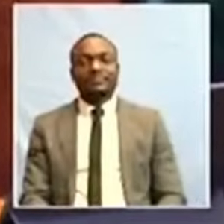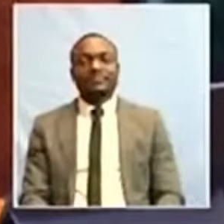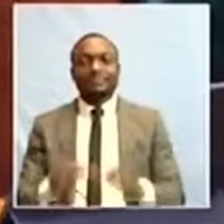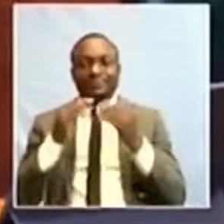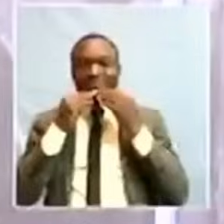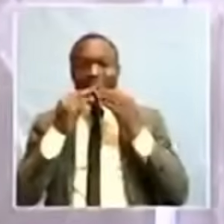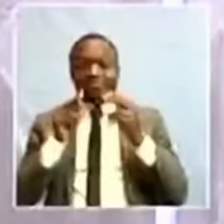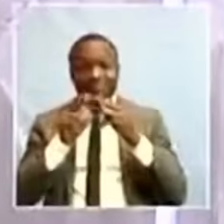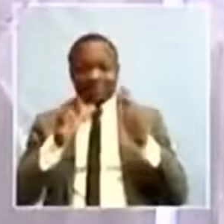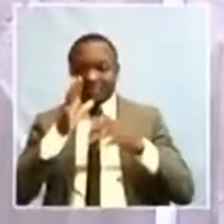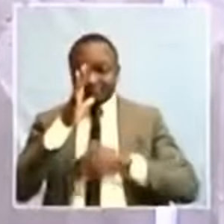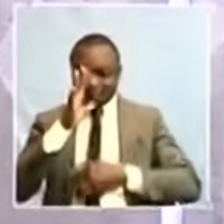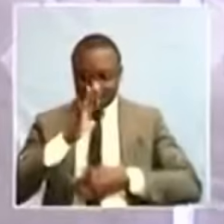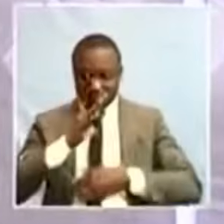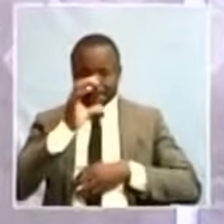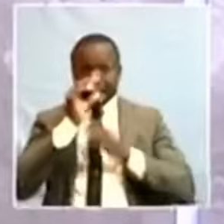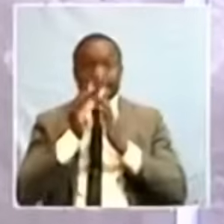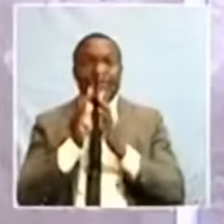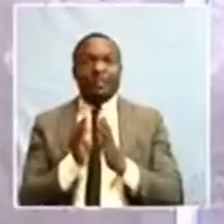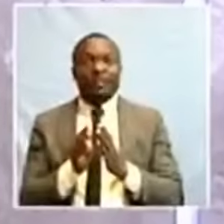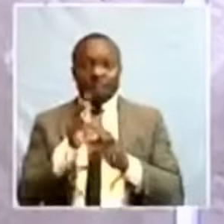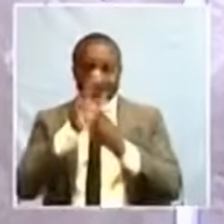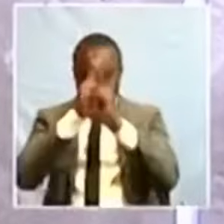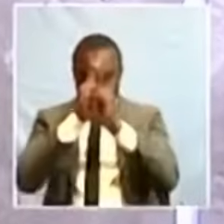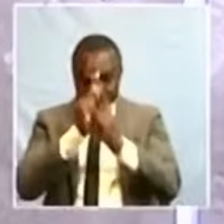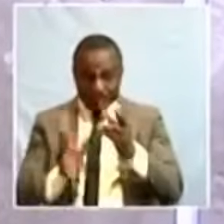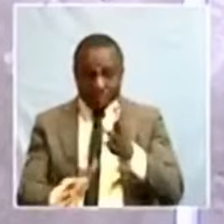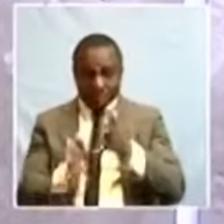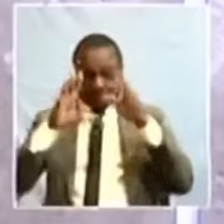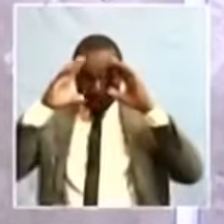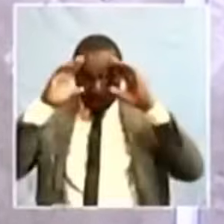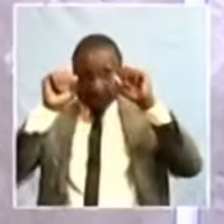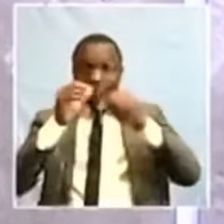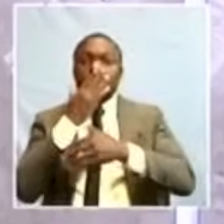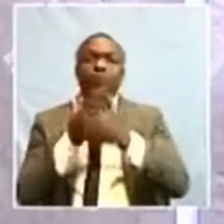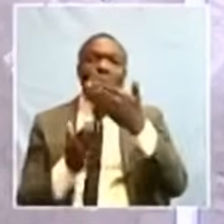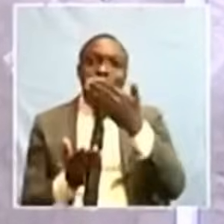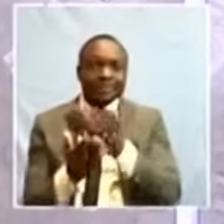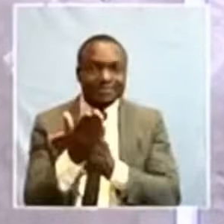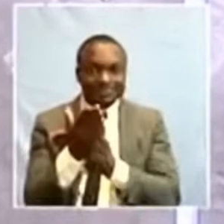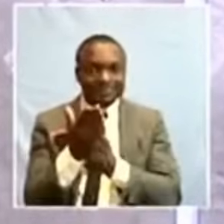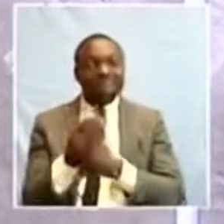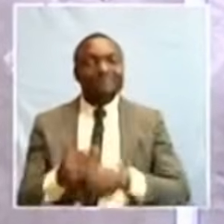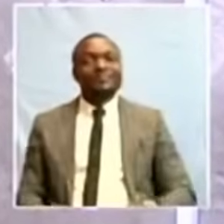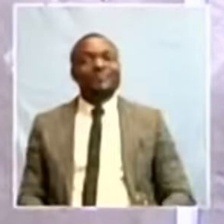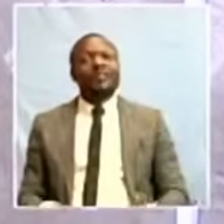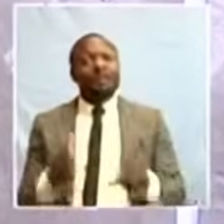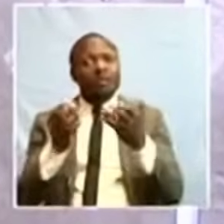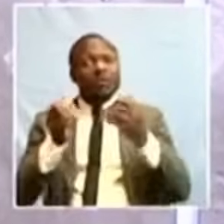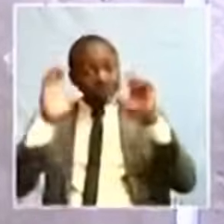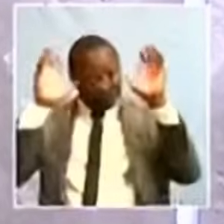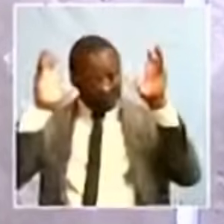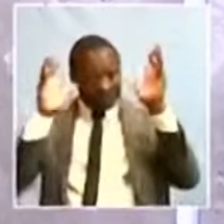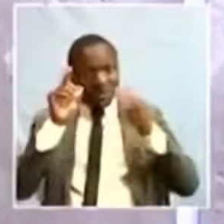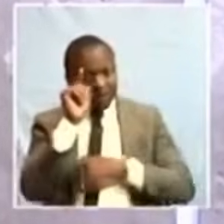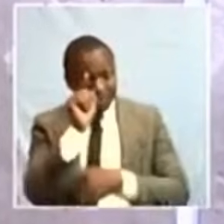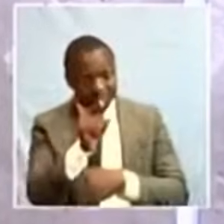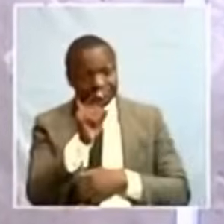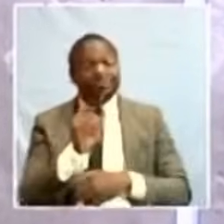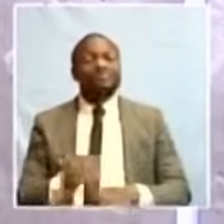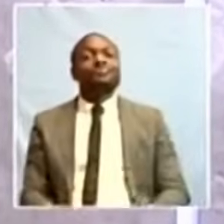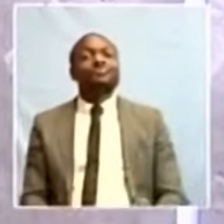Thank you very much, Madam Speaker. I honor the Vice President. Good morning. And I also want to congratulate you